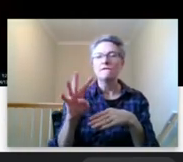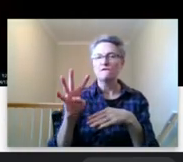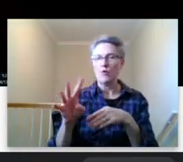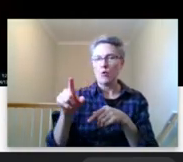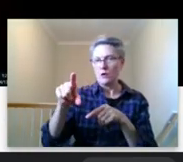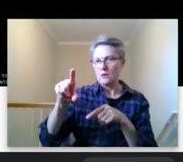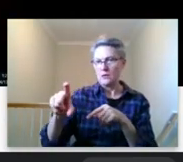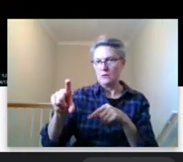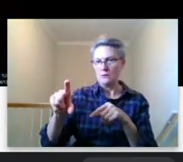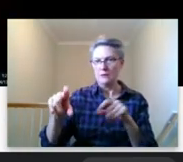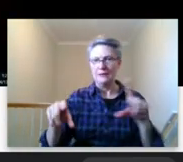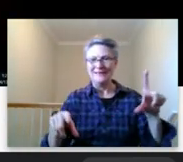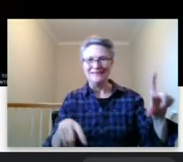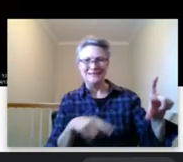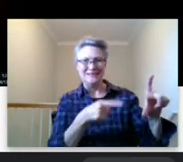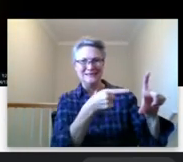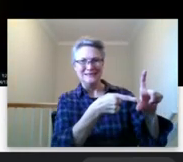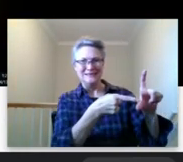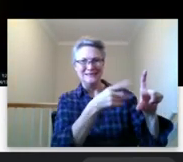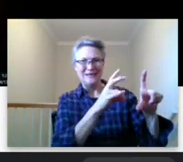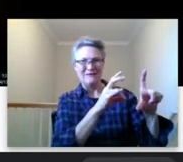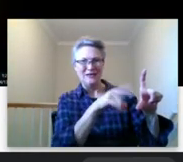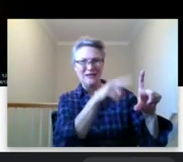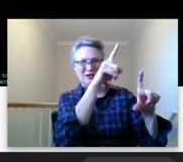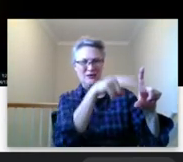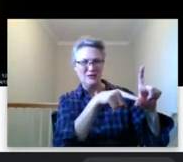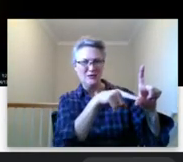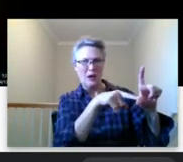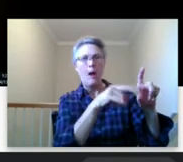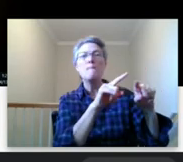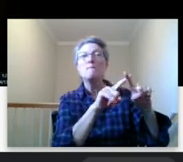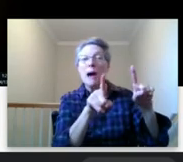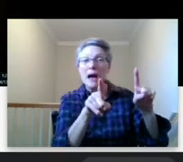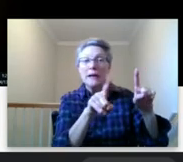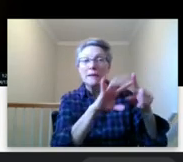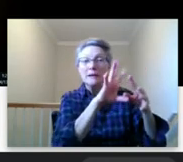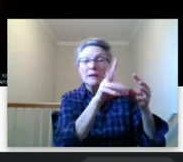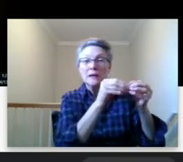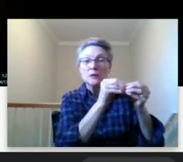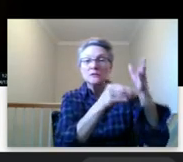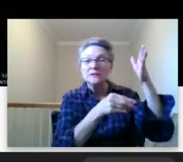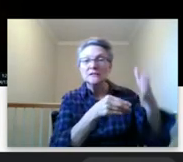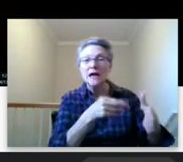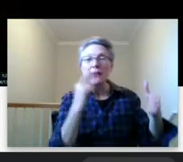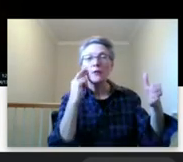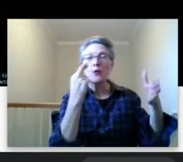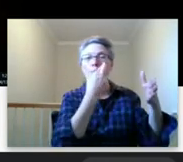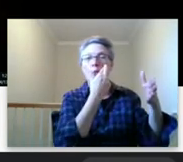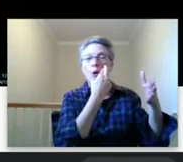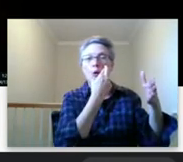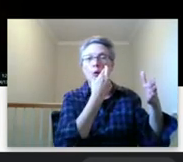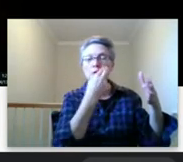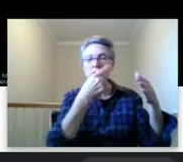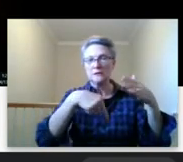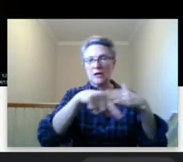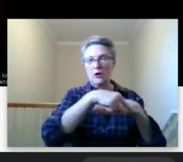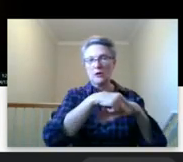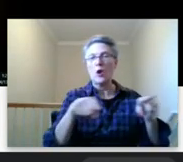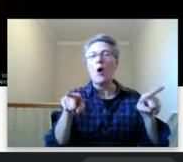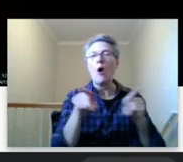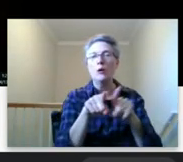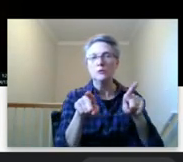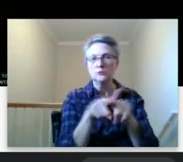look at how this is split, when we split these gardens in half, or not in half, but on that line